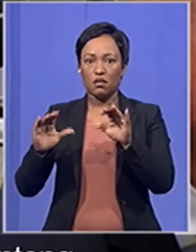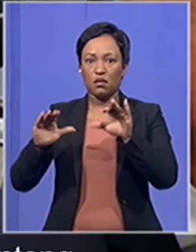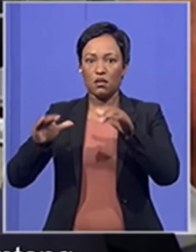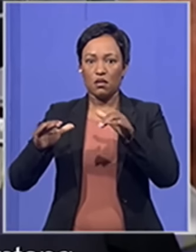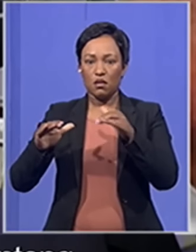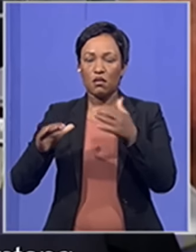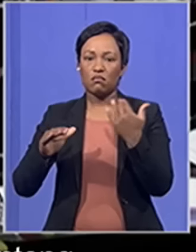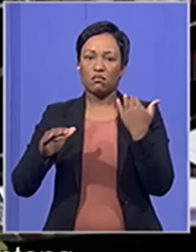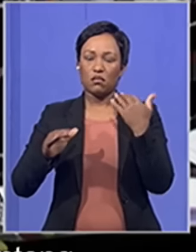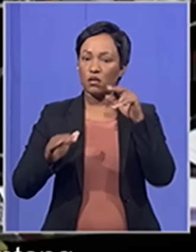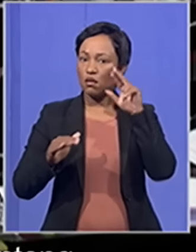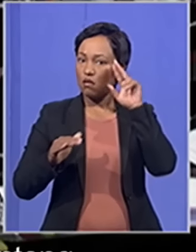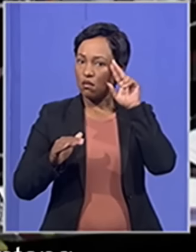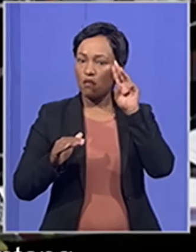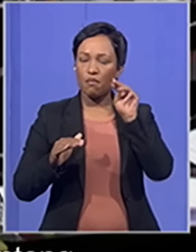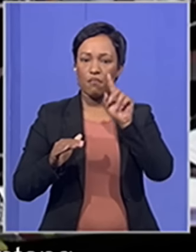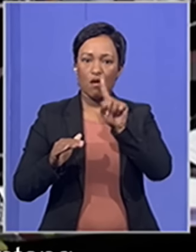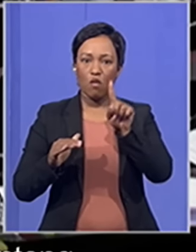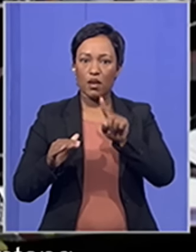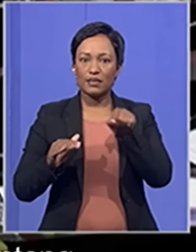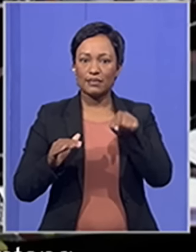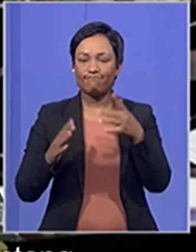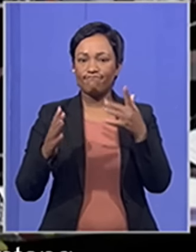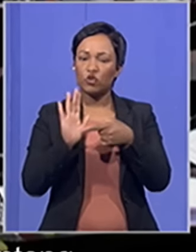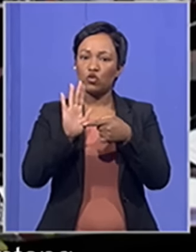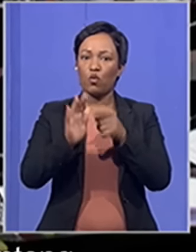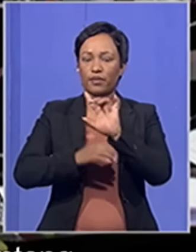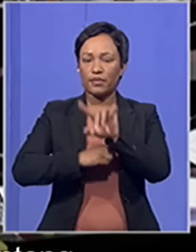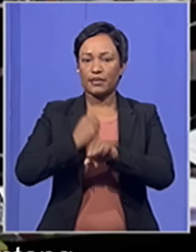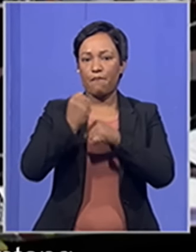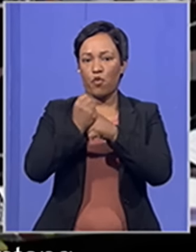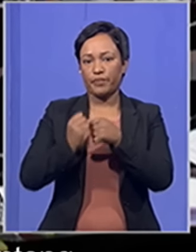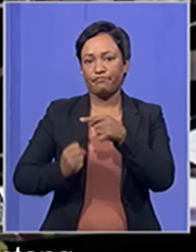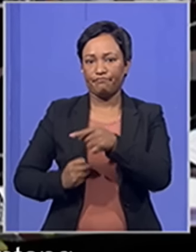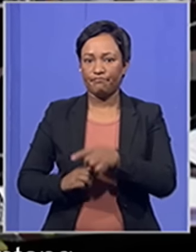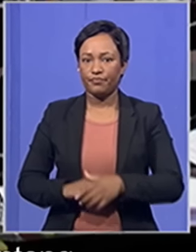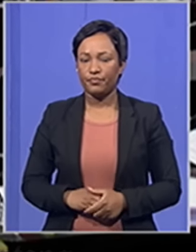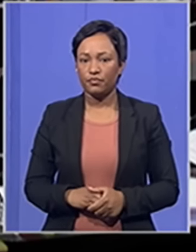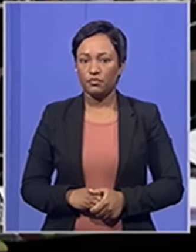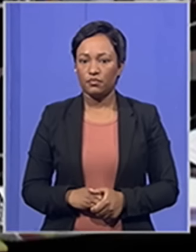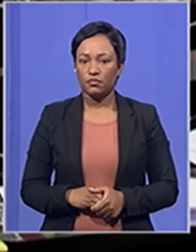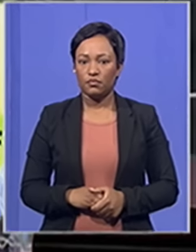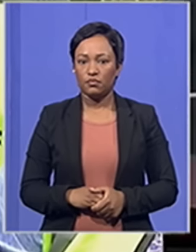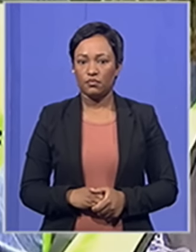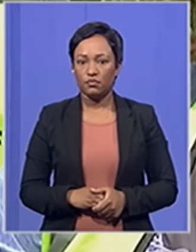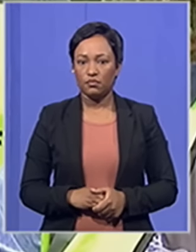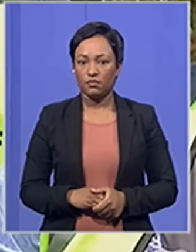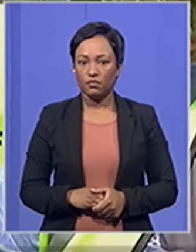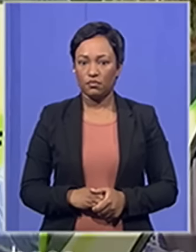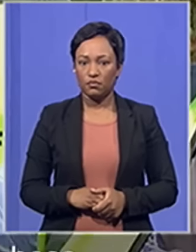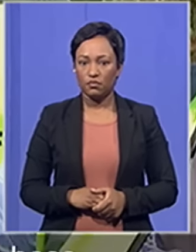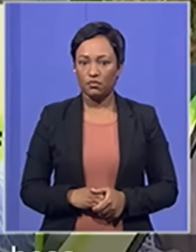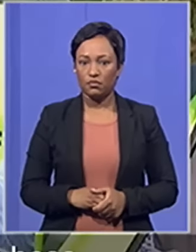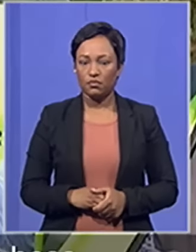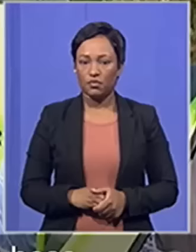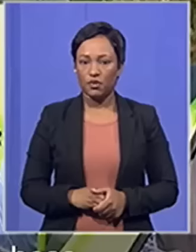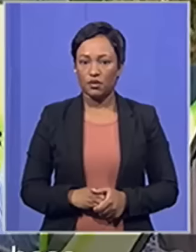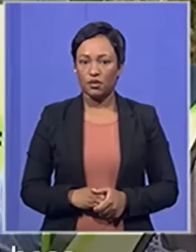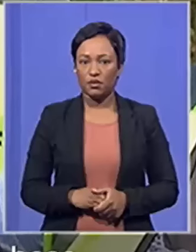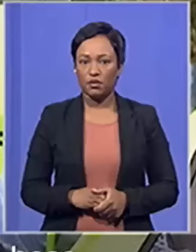a tlhagisitsweng ke Lieutenant General Mkhwanazi go supa ke mo kgatlhanong. If you calculate how many